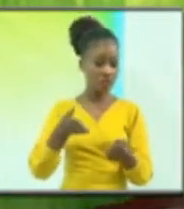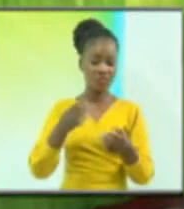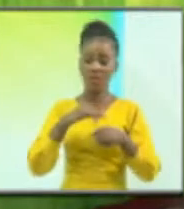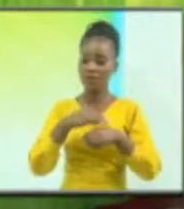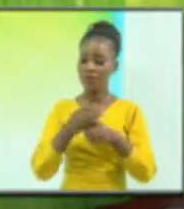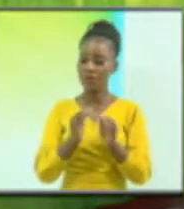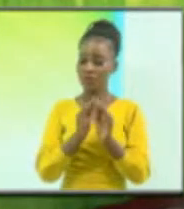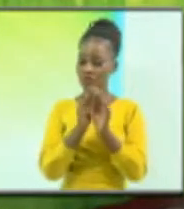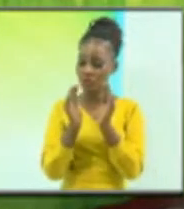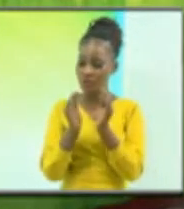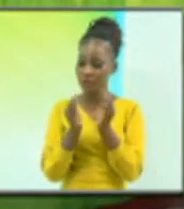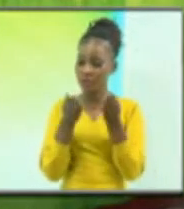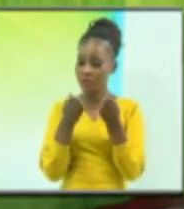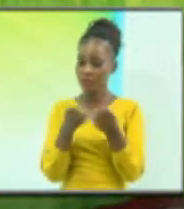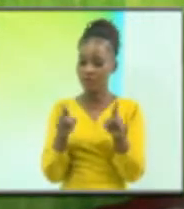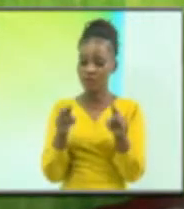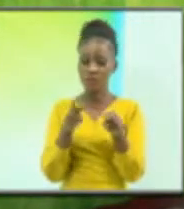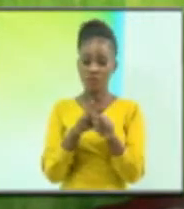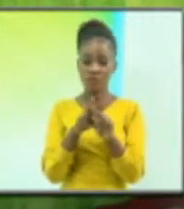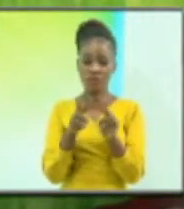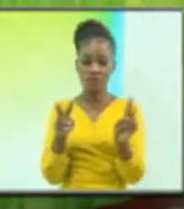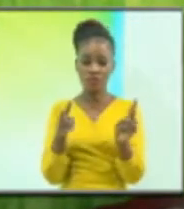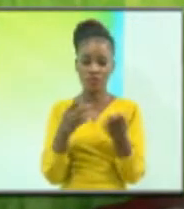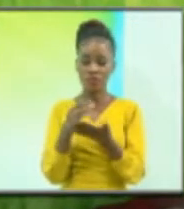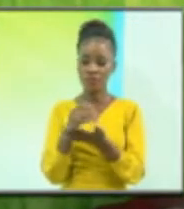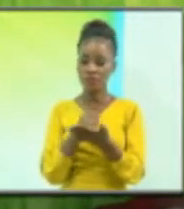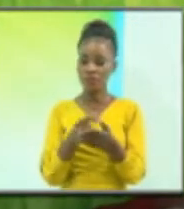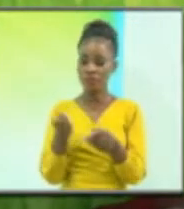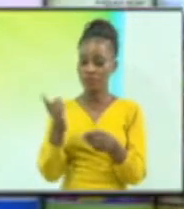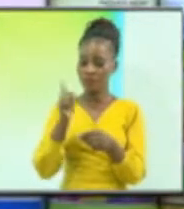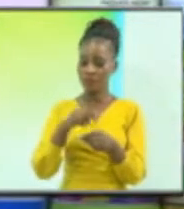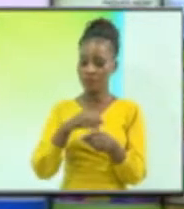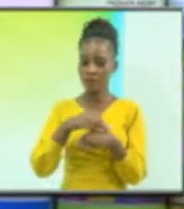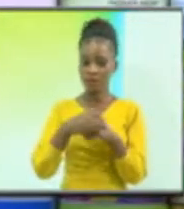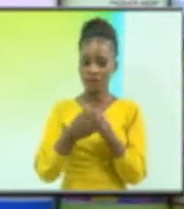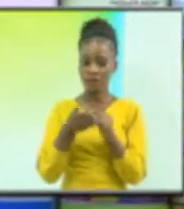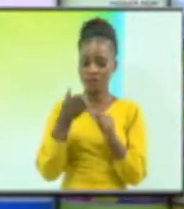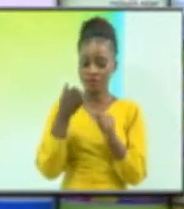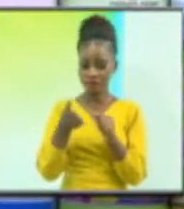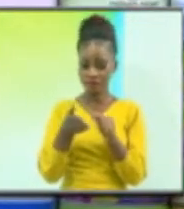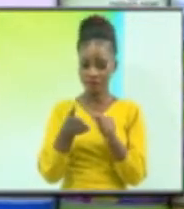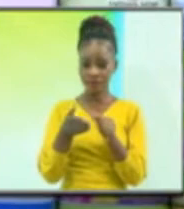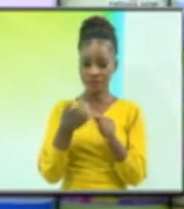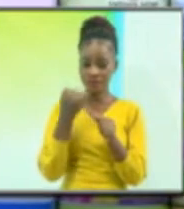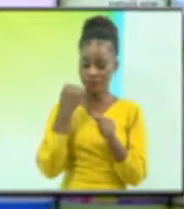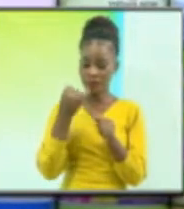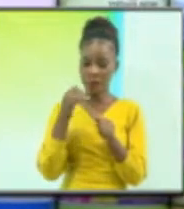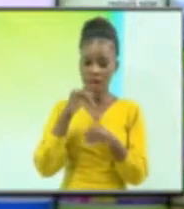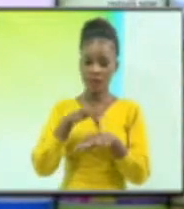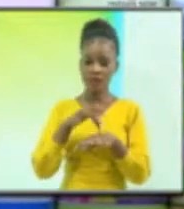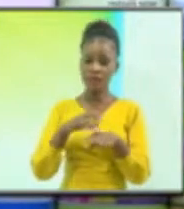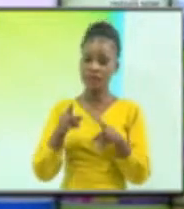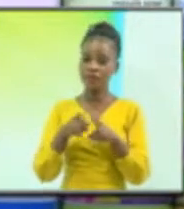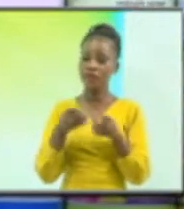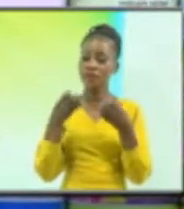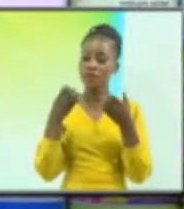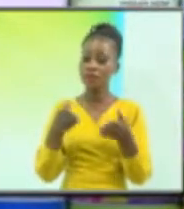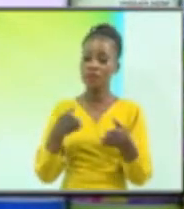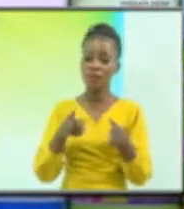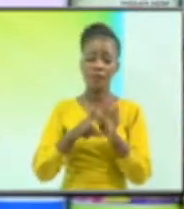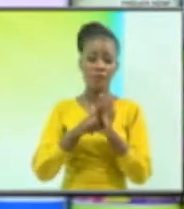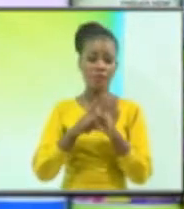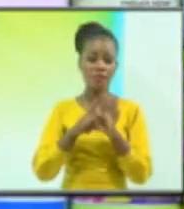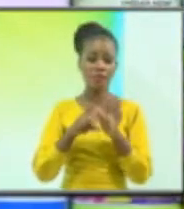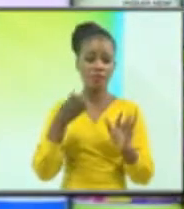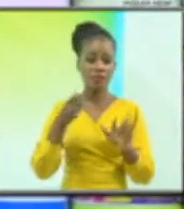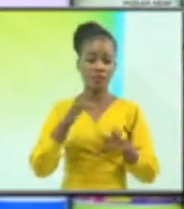products versus the other products that are synthetically made. She further says, unlike other local products